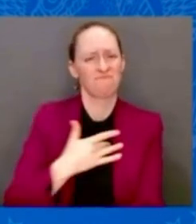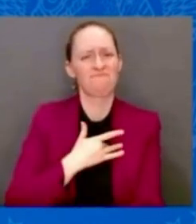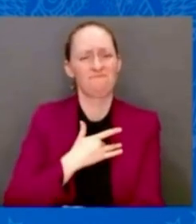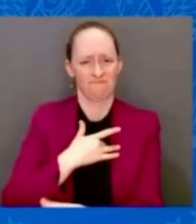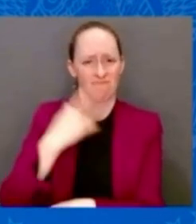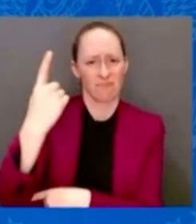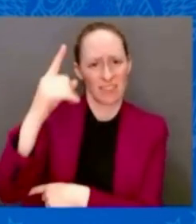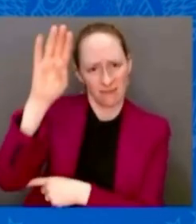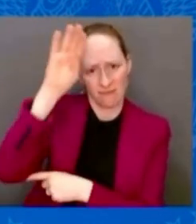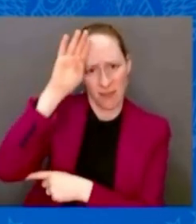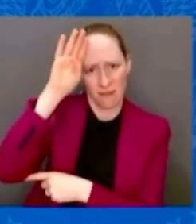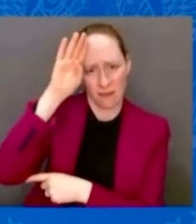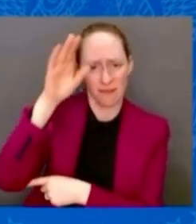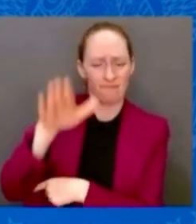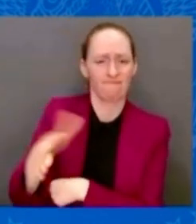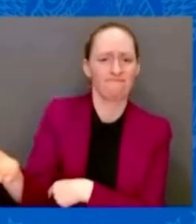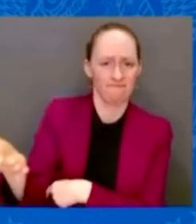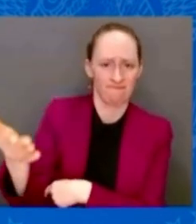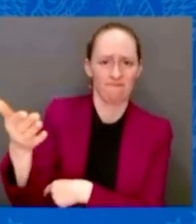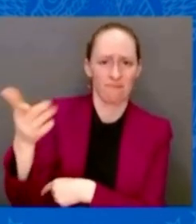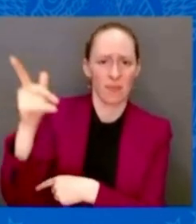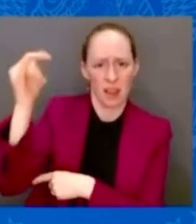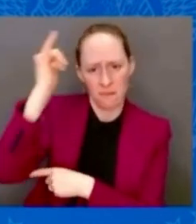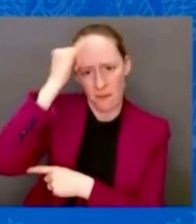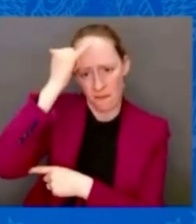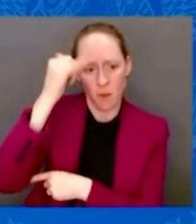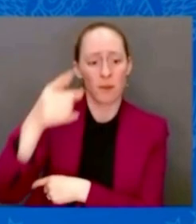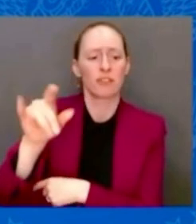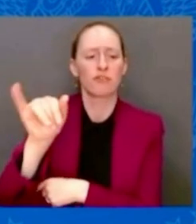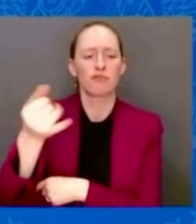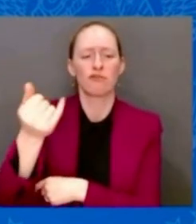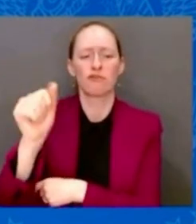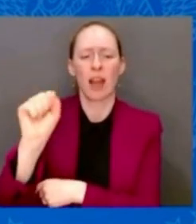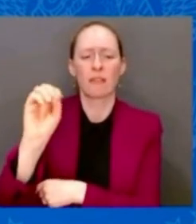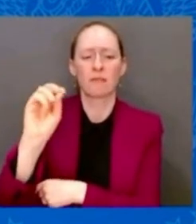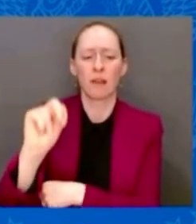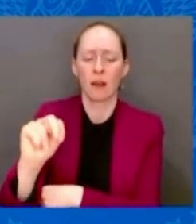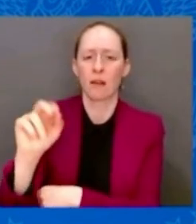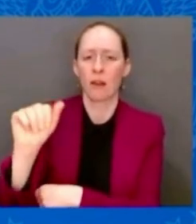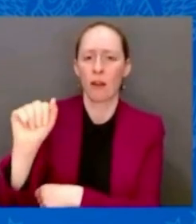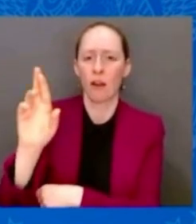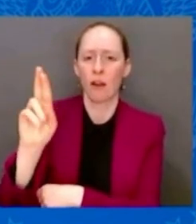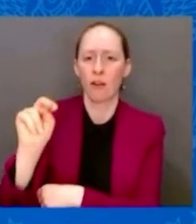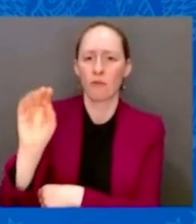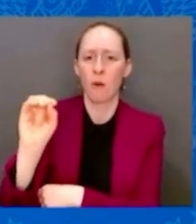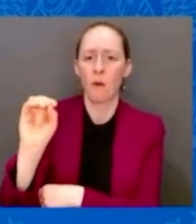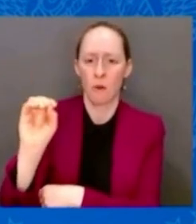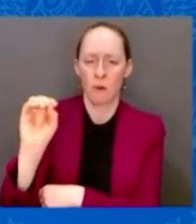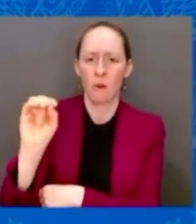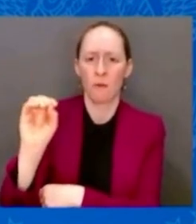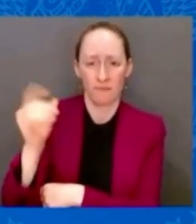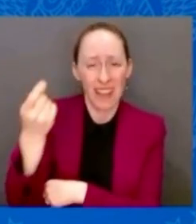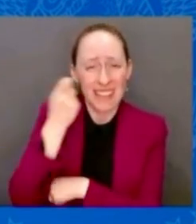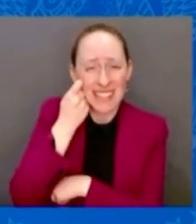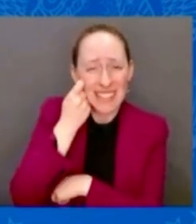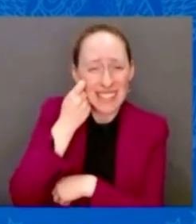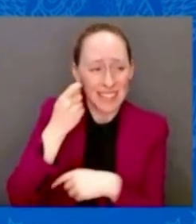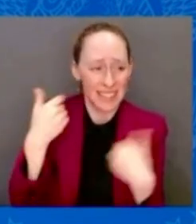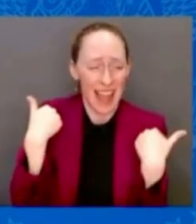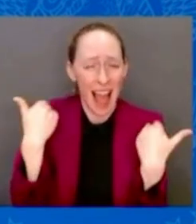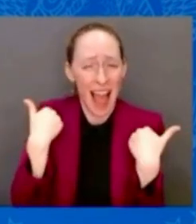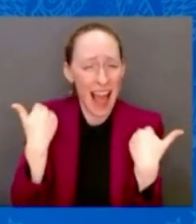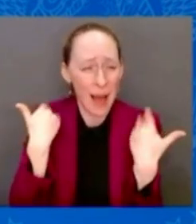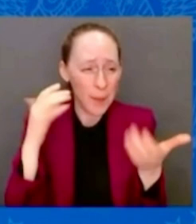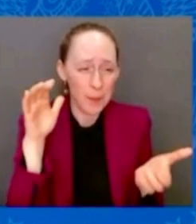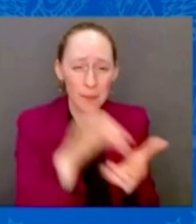Arno, 37 years old, just married, young daughter. To Jason's family and the firefighting families here today and around the